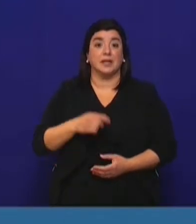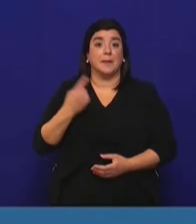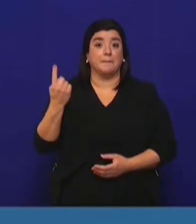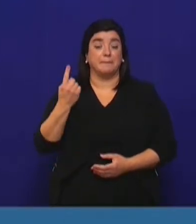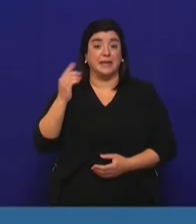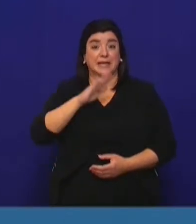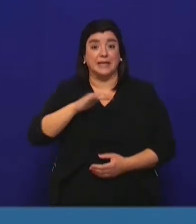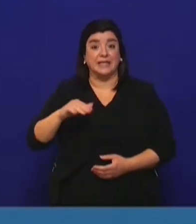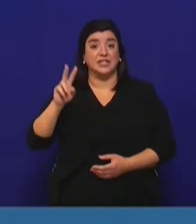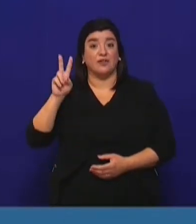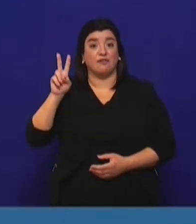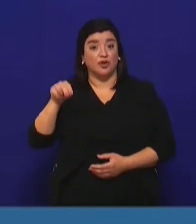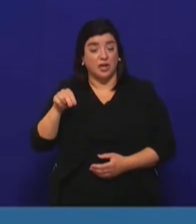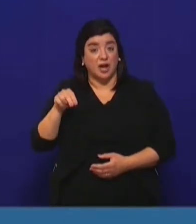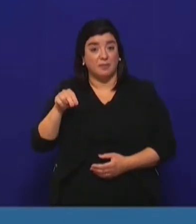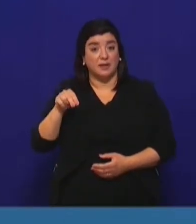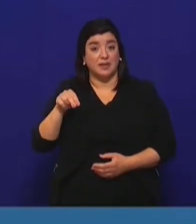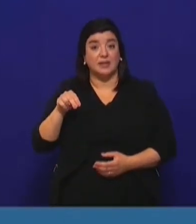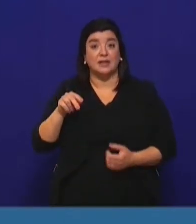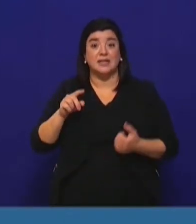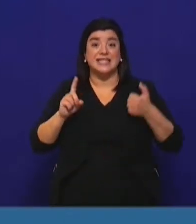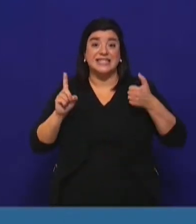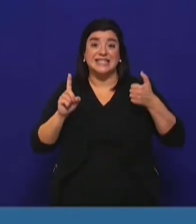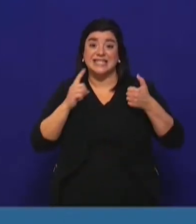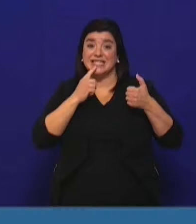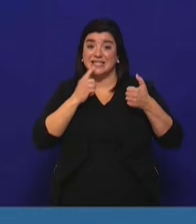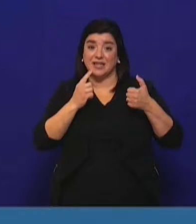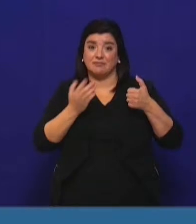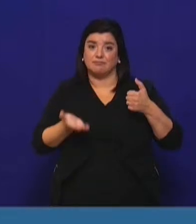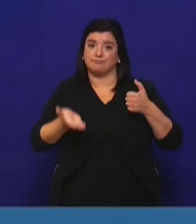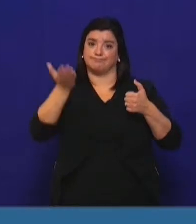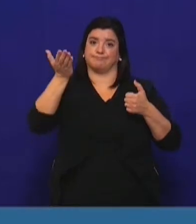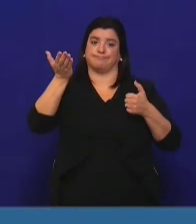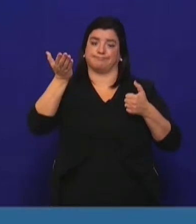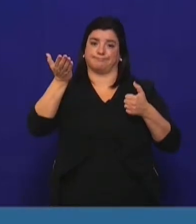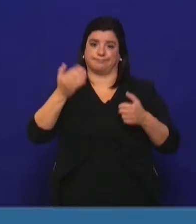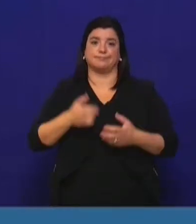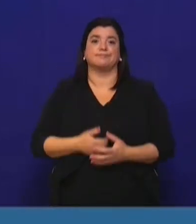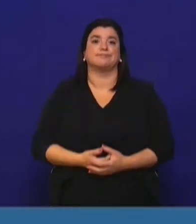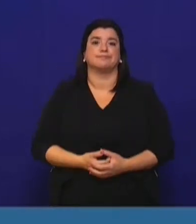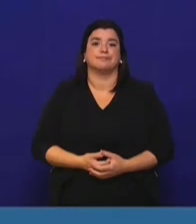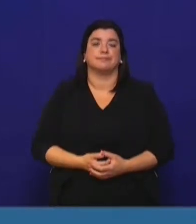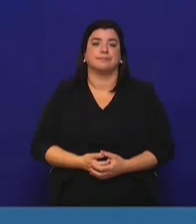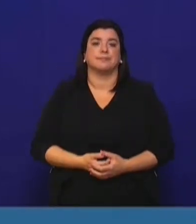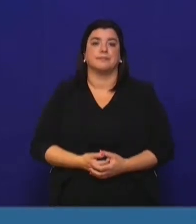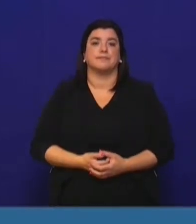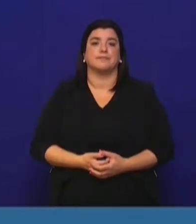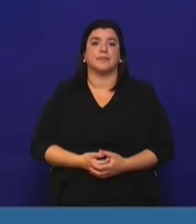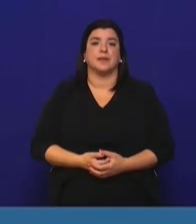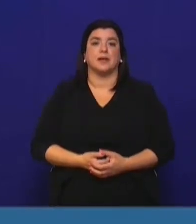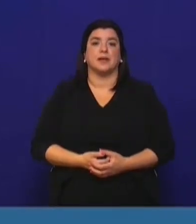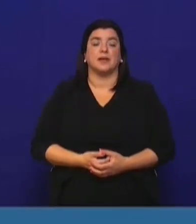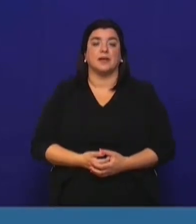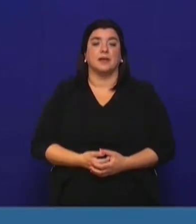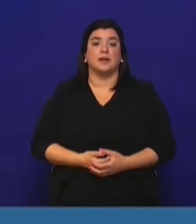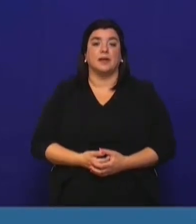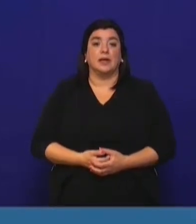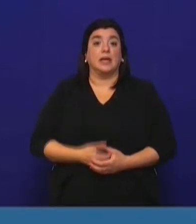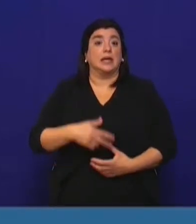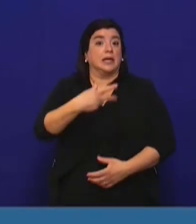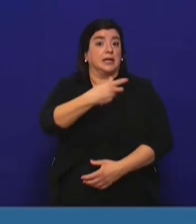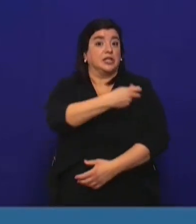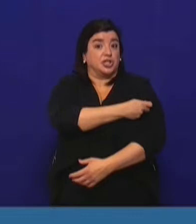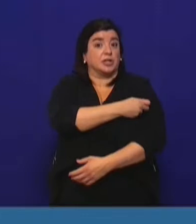jkunu etajiet minn 16 il sena il fuq. Bekk bħalma qegħdin taraw it-tilqim għaddej sew